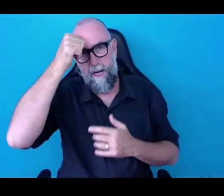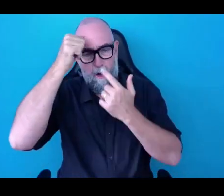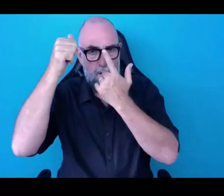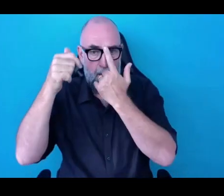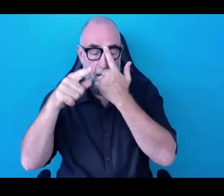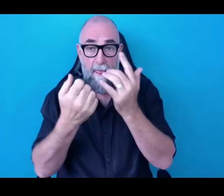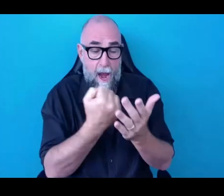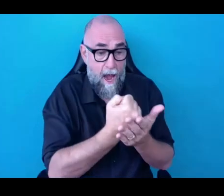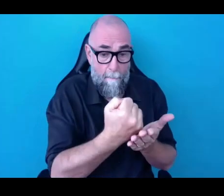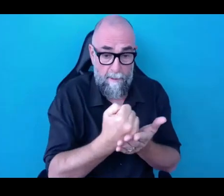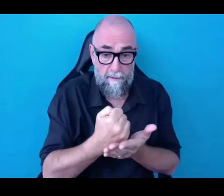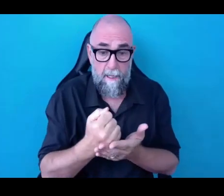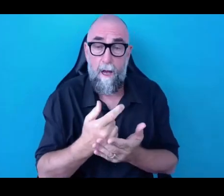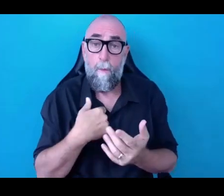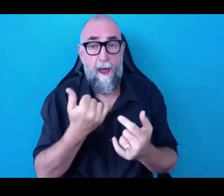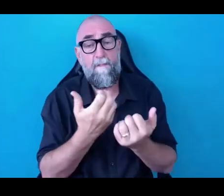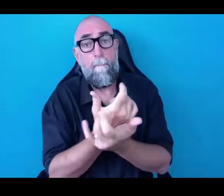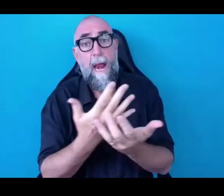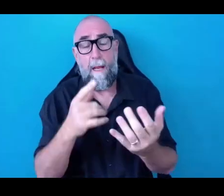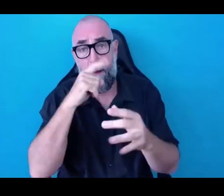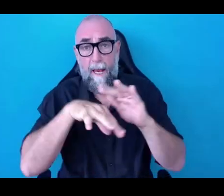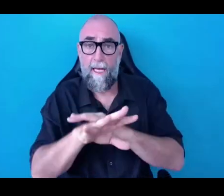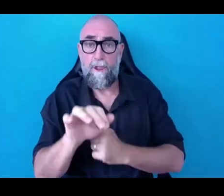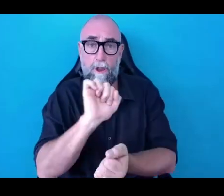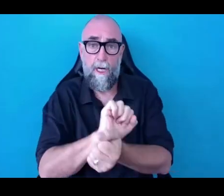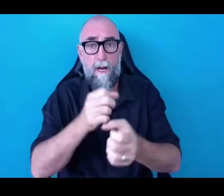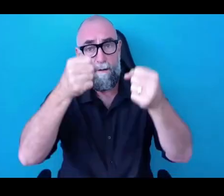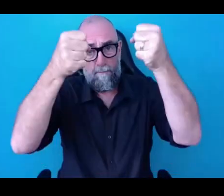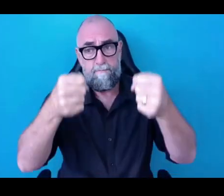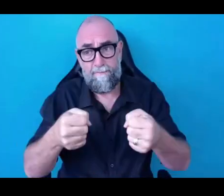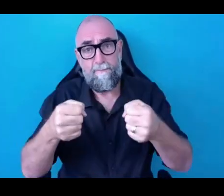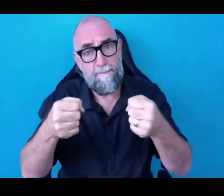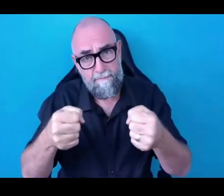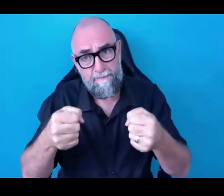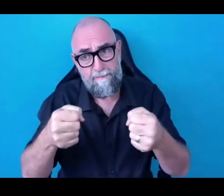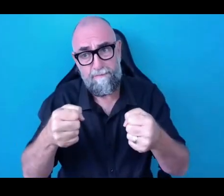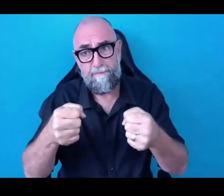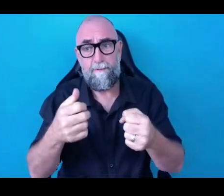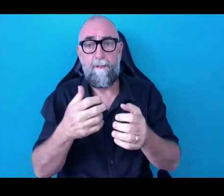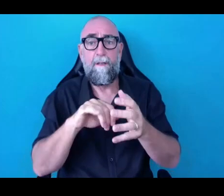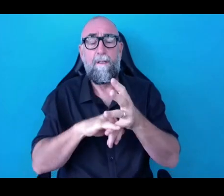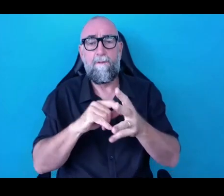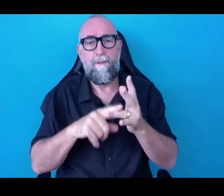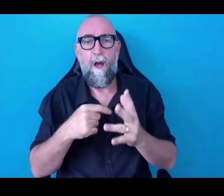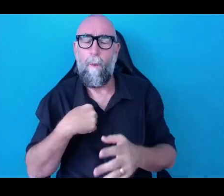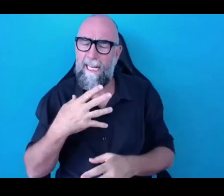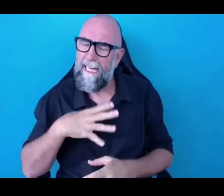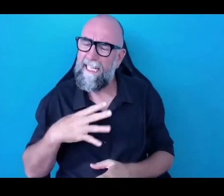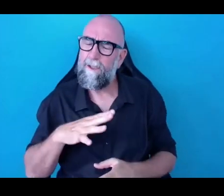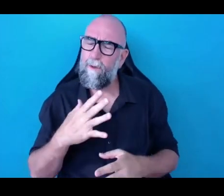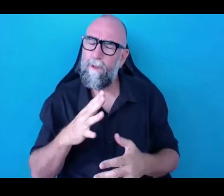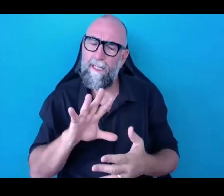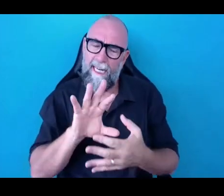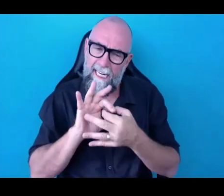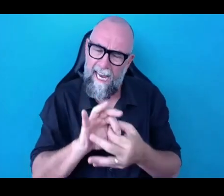marry with that kind of life. And to just not engage or talk about it, I think is really